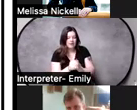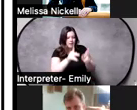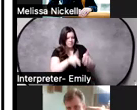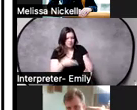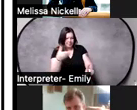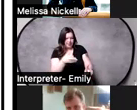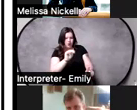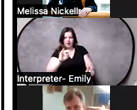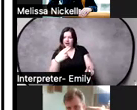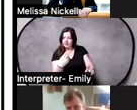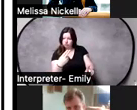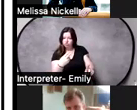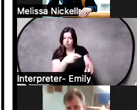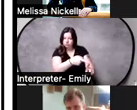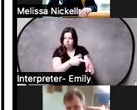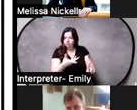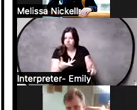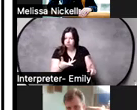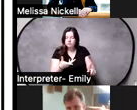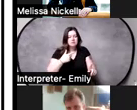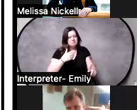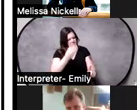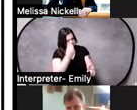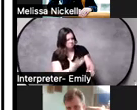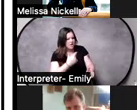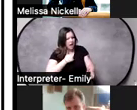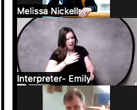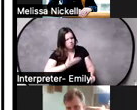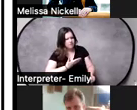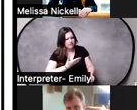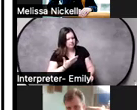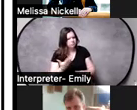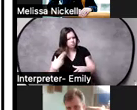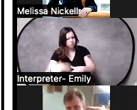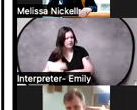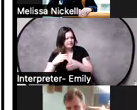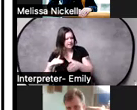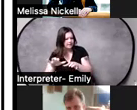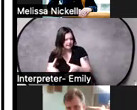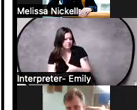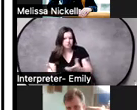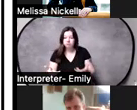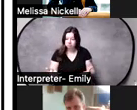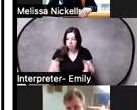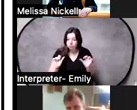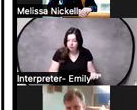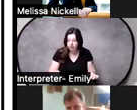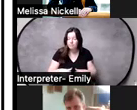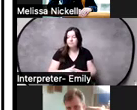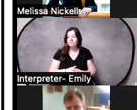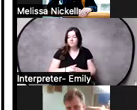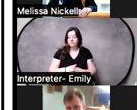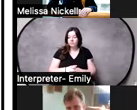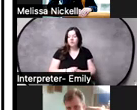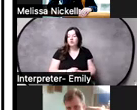tell that person you'd be willing to serve on a study section. And they also, NIH now has what's called an early career reviewer program. And